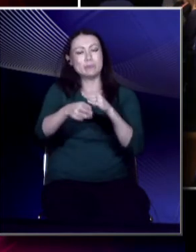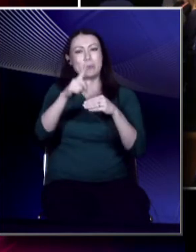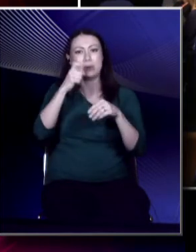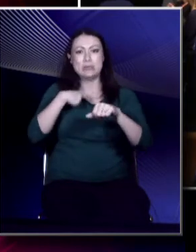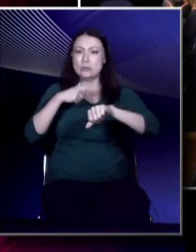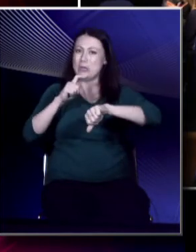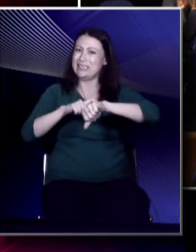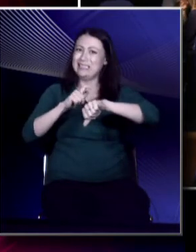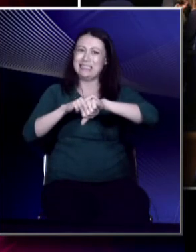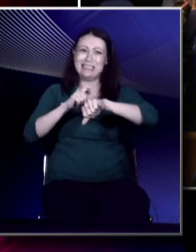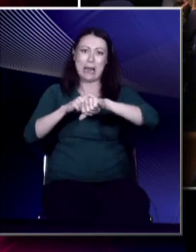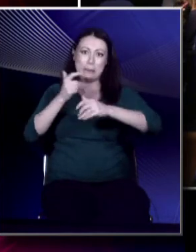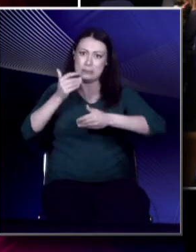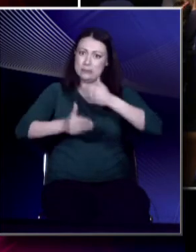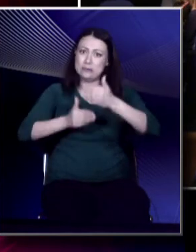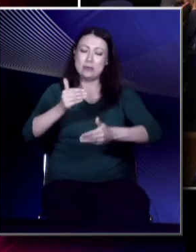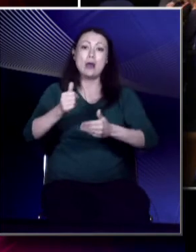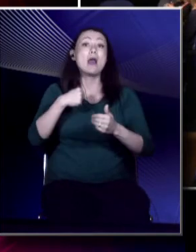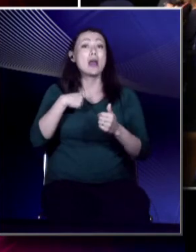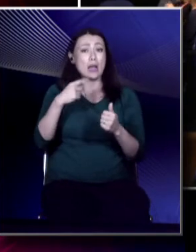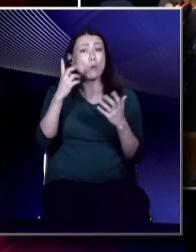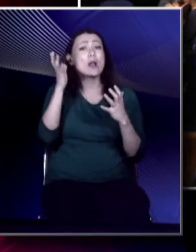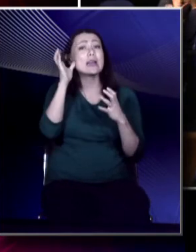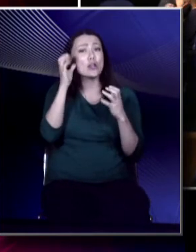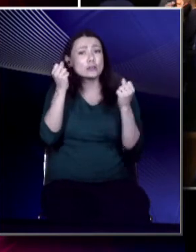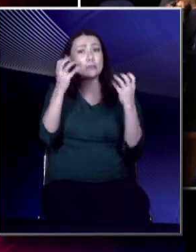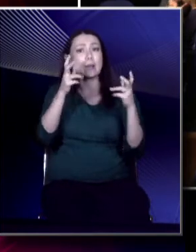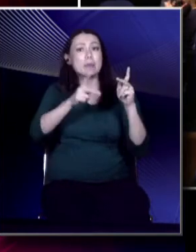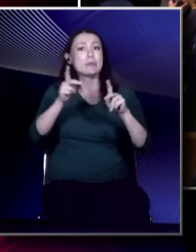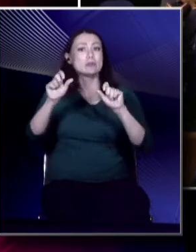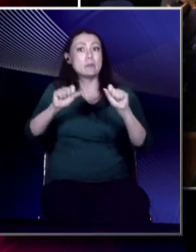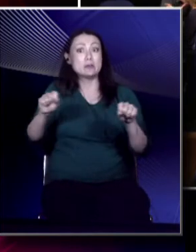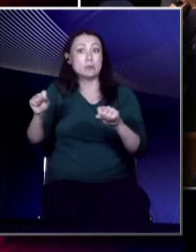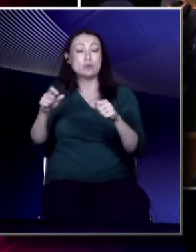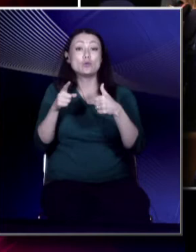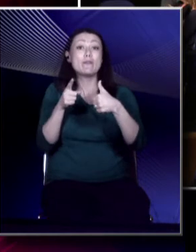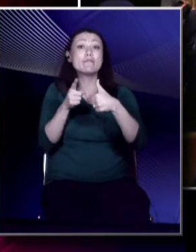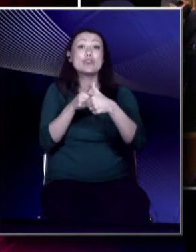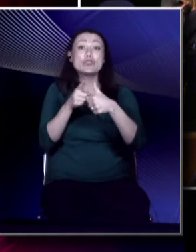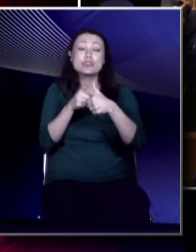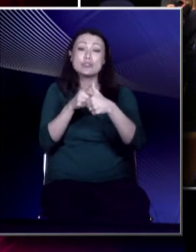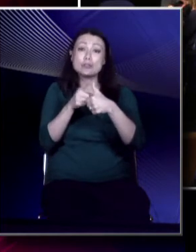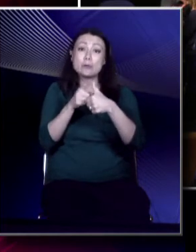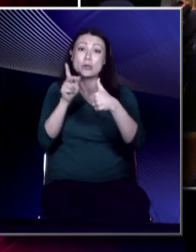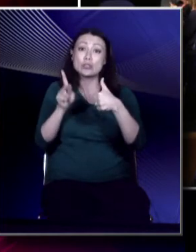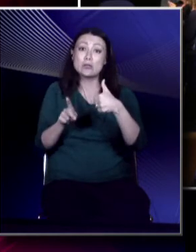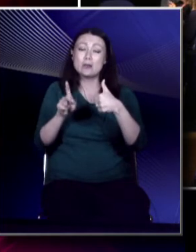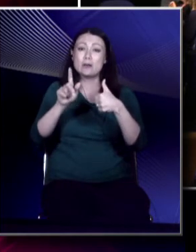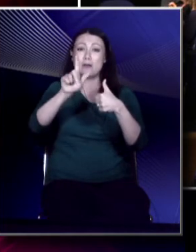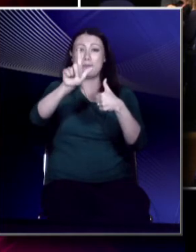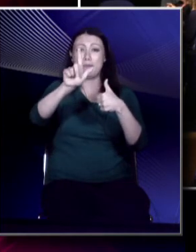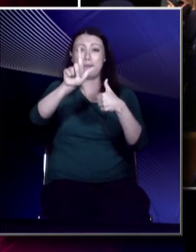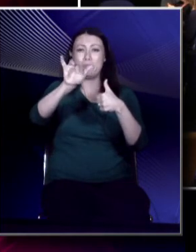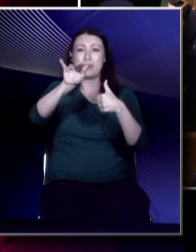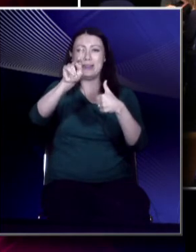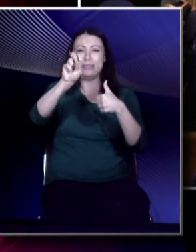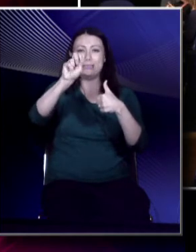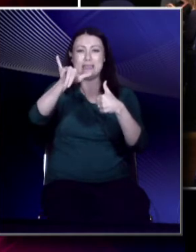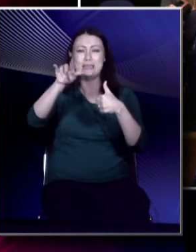good time crunch. And I do want to hear from as many people as I can. So the first one on this agenda item is Lindsay